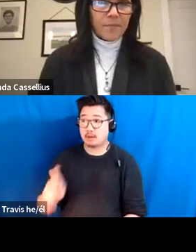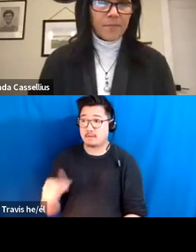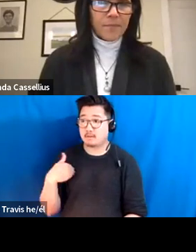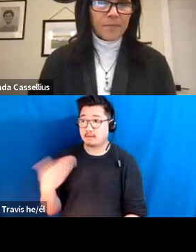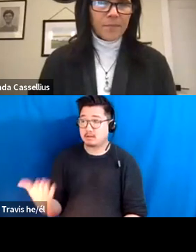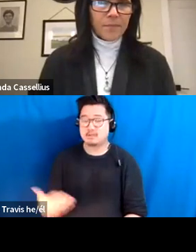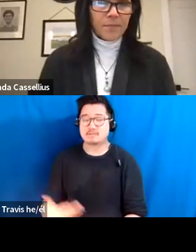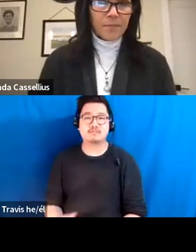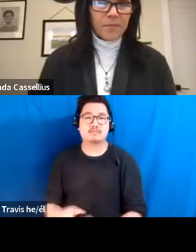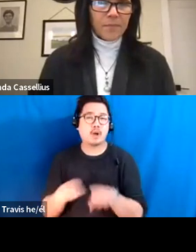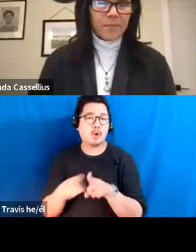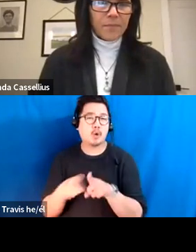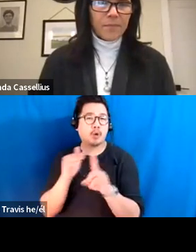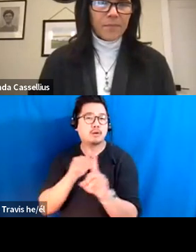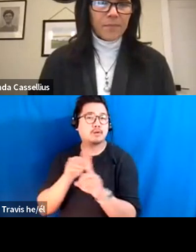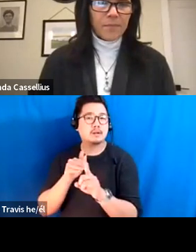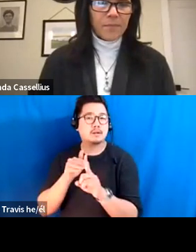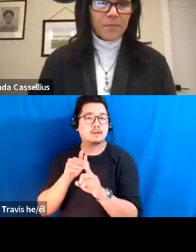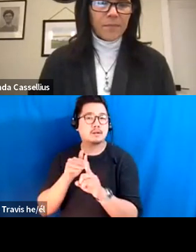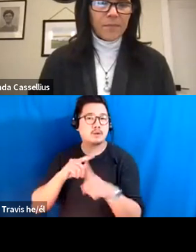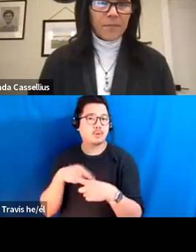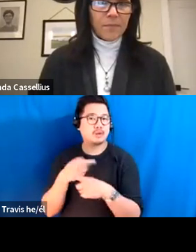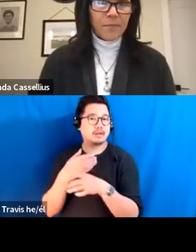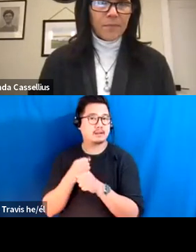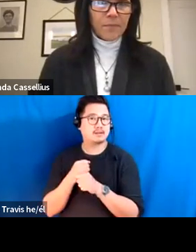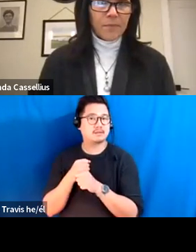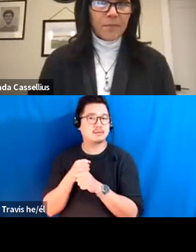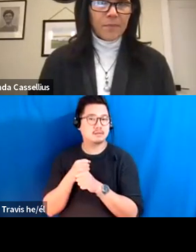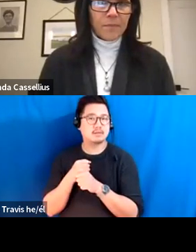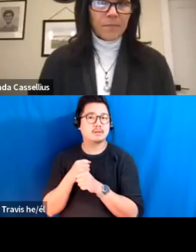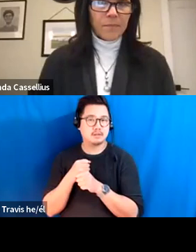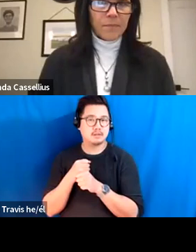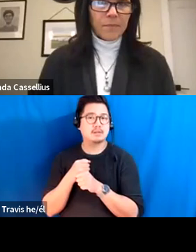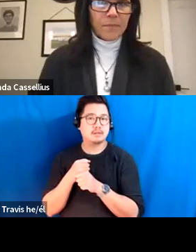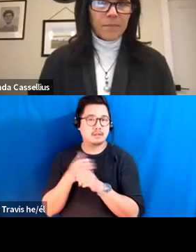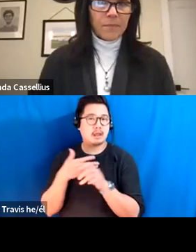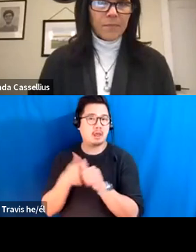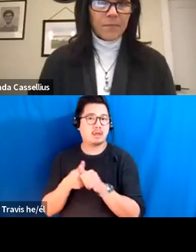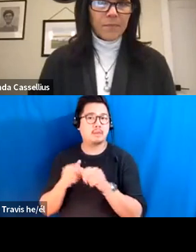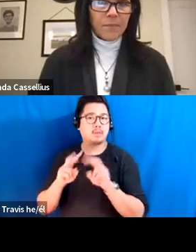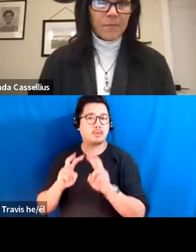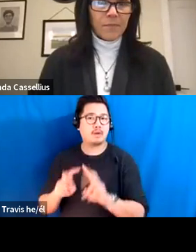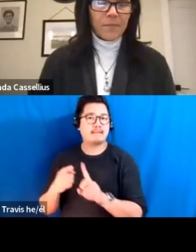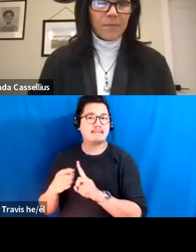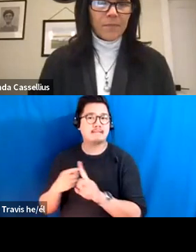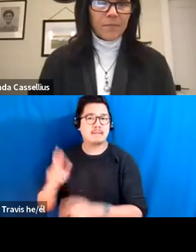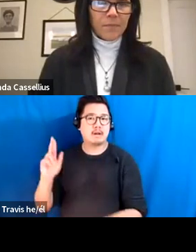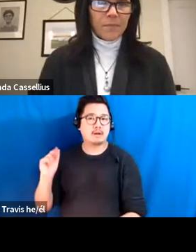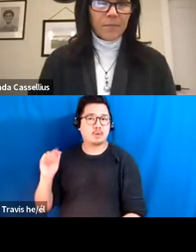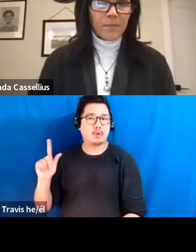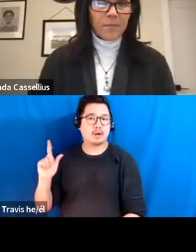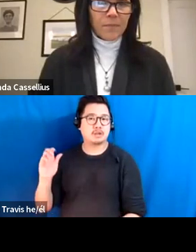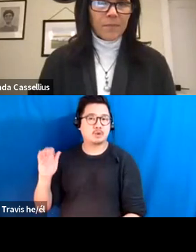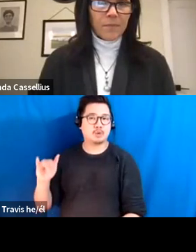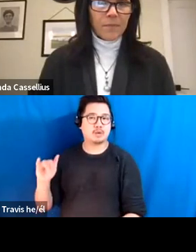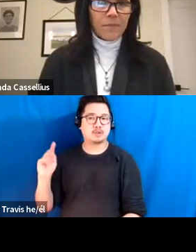another reminder when would we receive an updated analysis from the racial equity planning tool